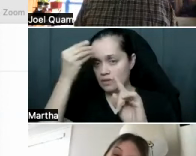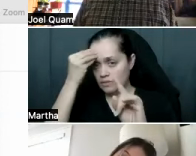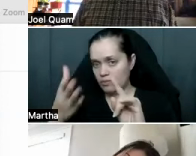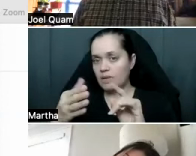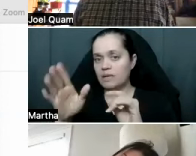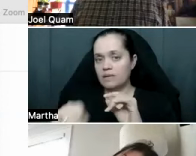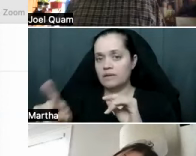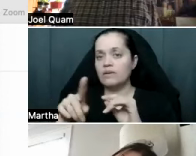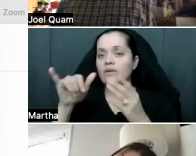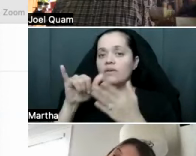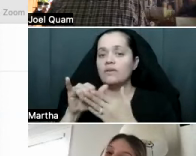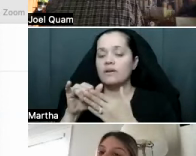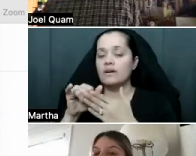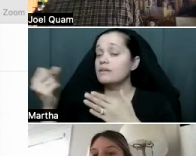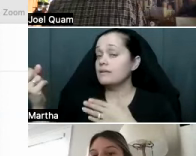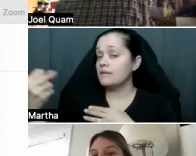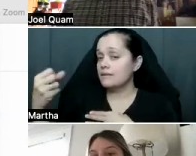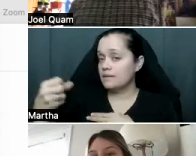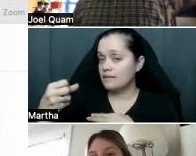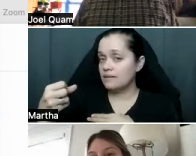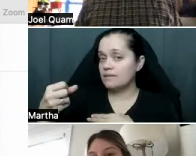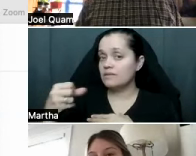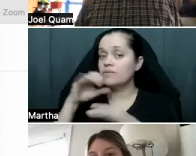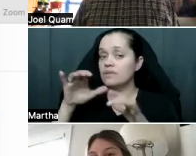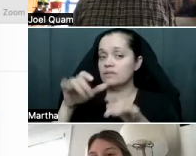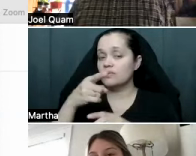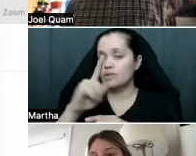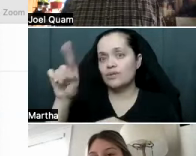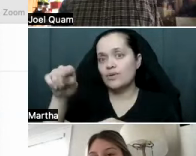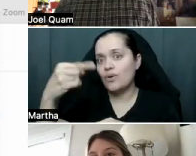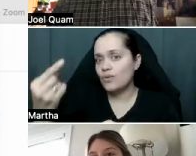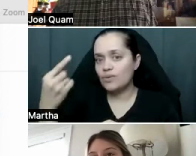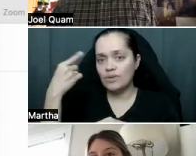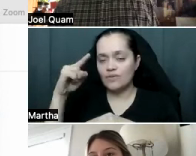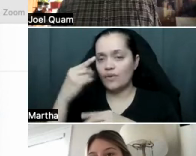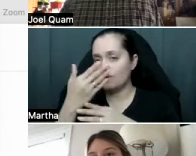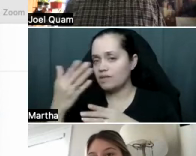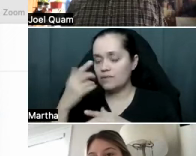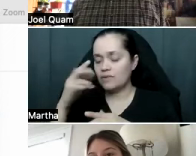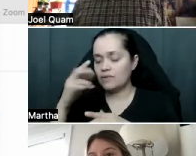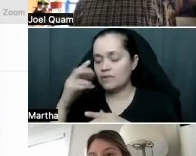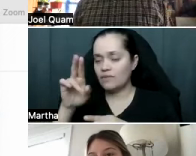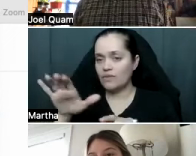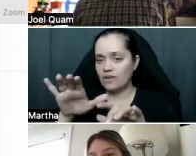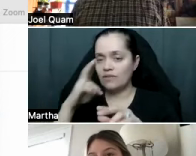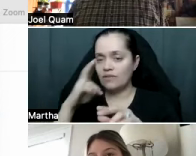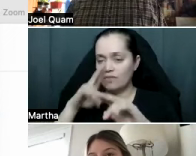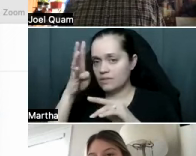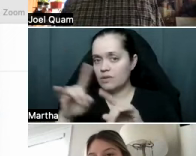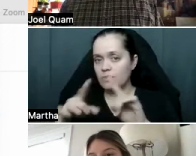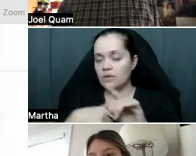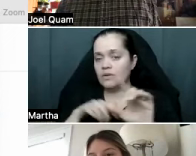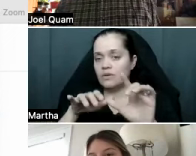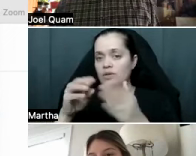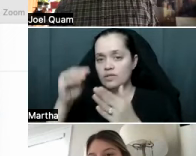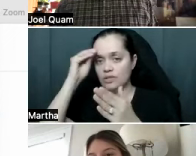you that, yes, we're not doing this just for something for you to create, but we're doing this to learn about the